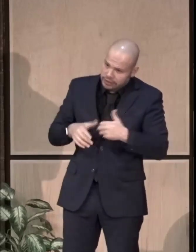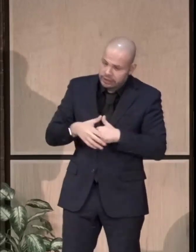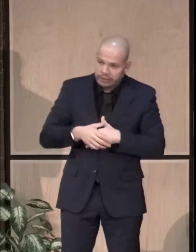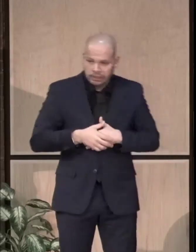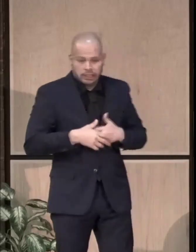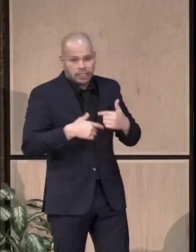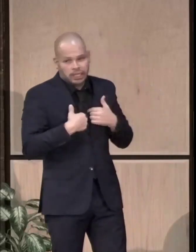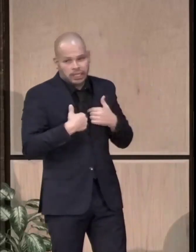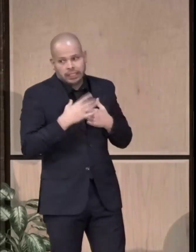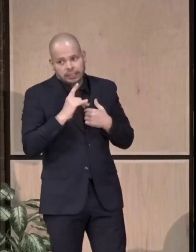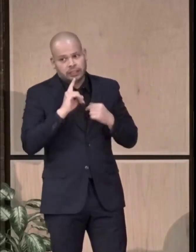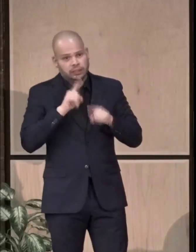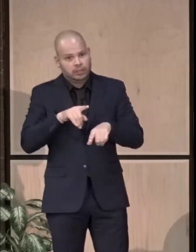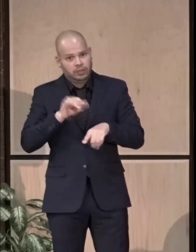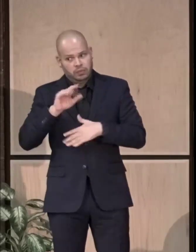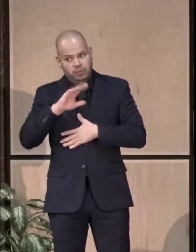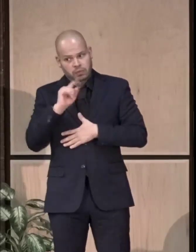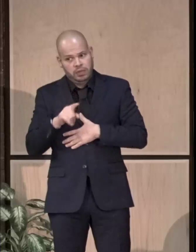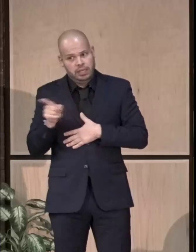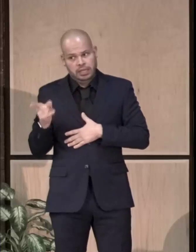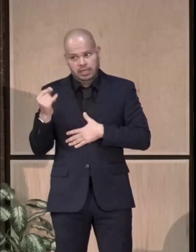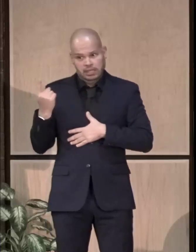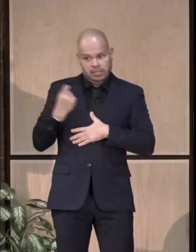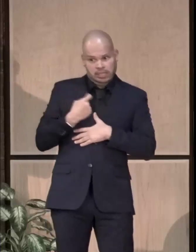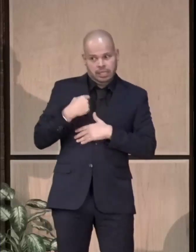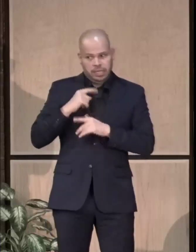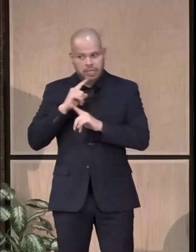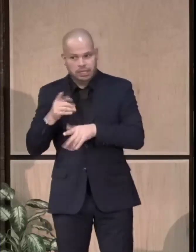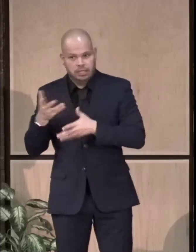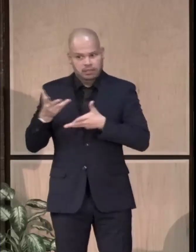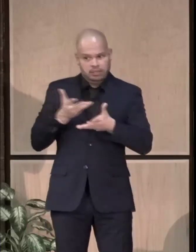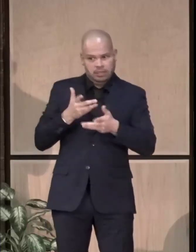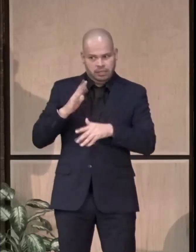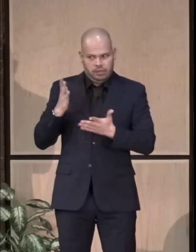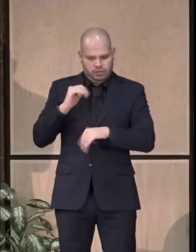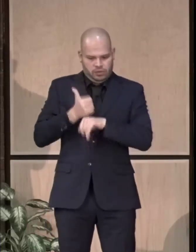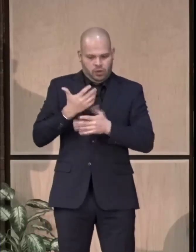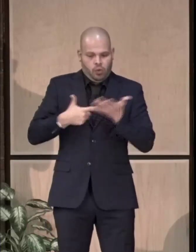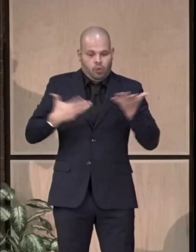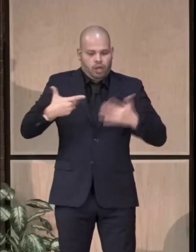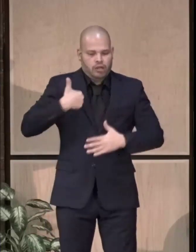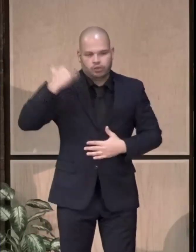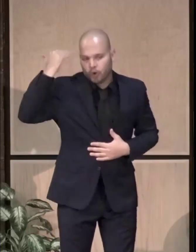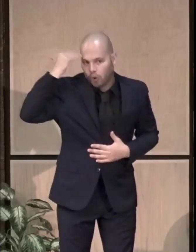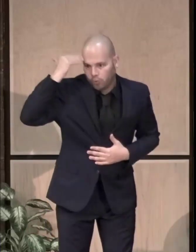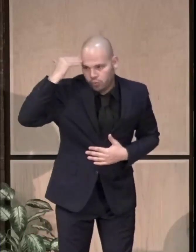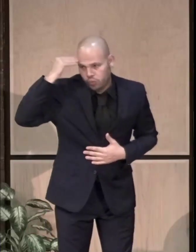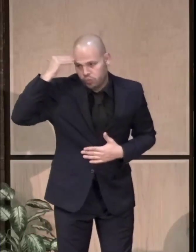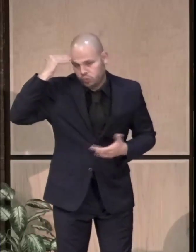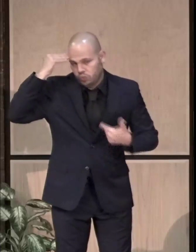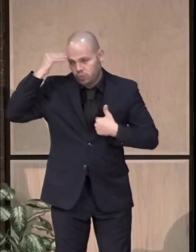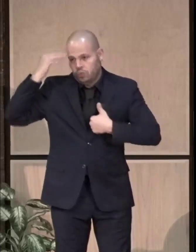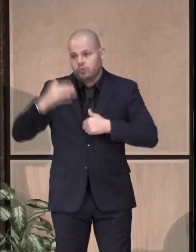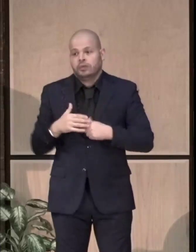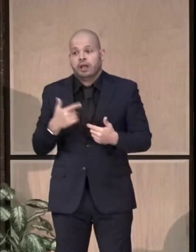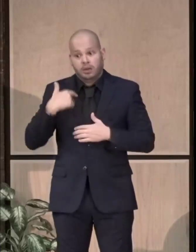asked, I answered the questions based on what I knew at that time, and what I knew up to